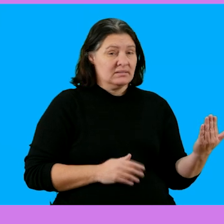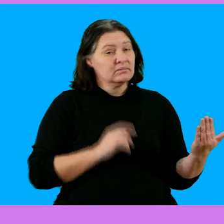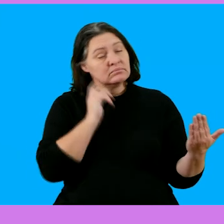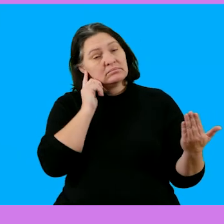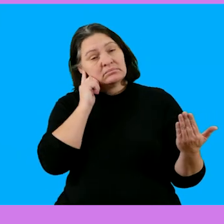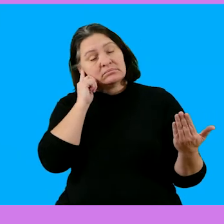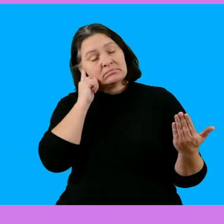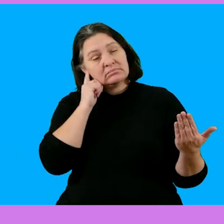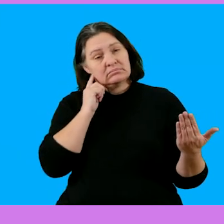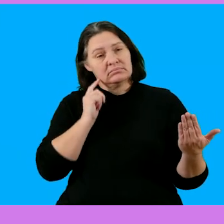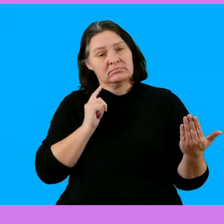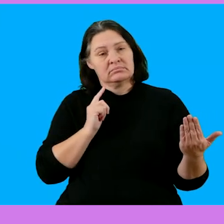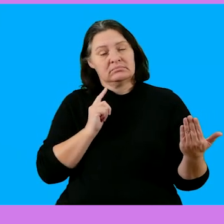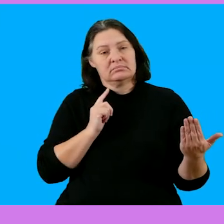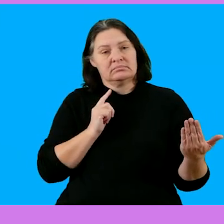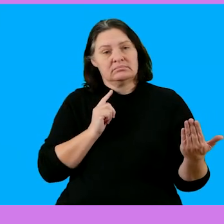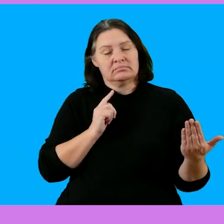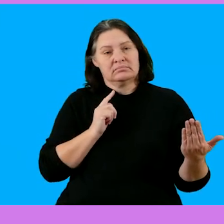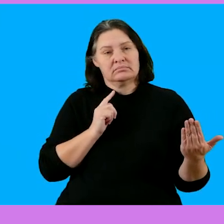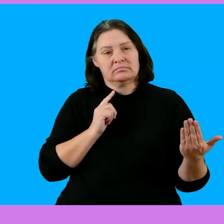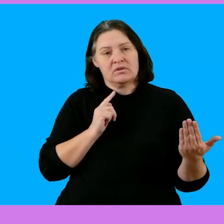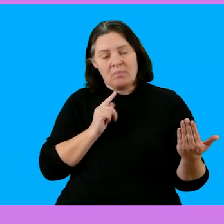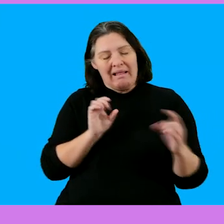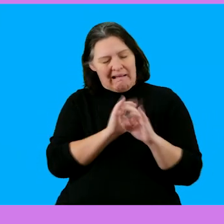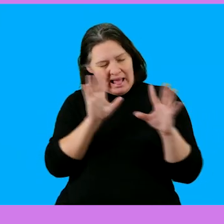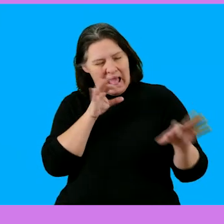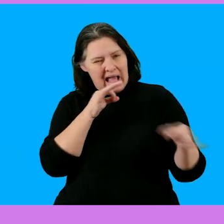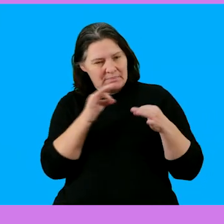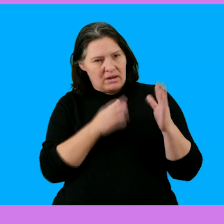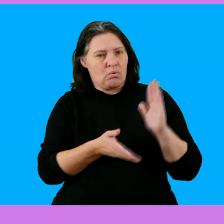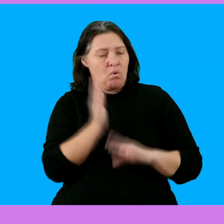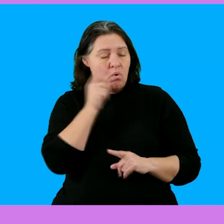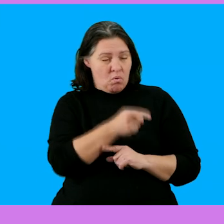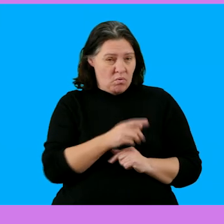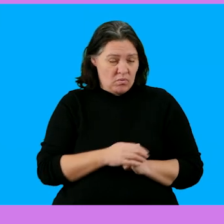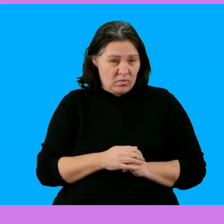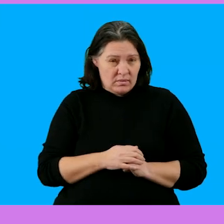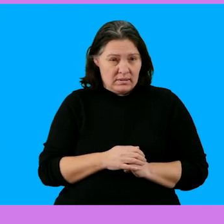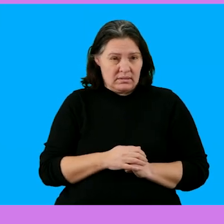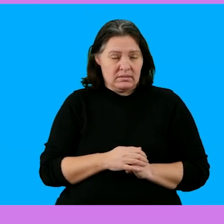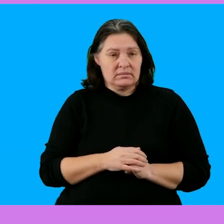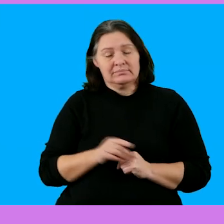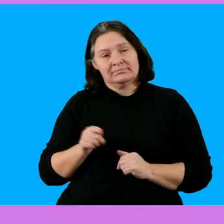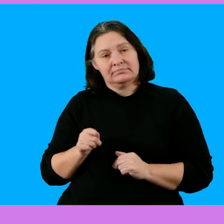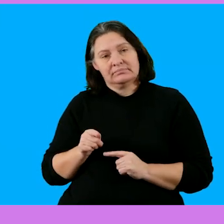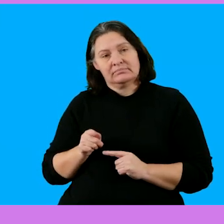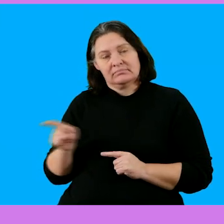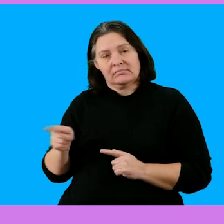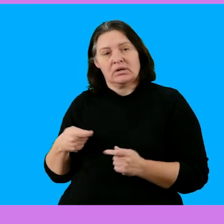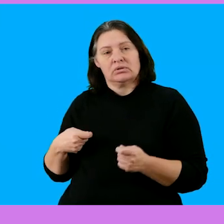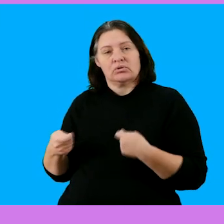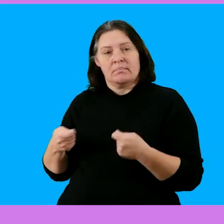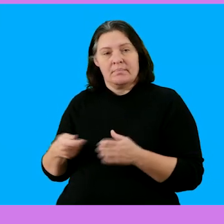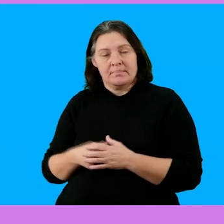It's important to indicate clearly where you are going to, the ablution block, and that will